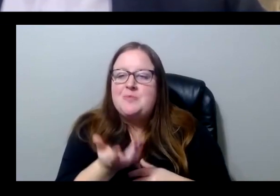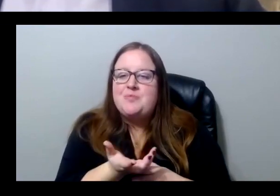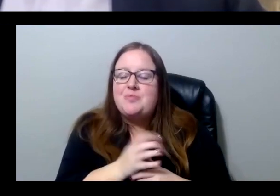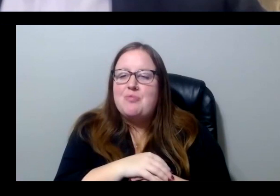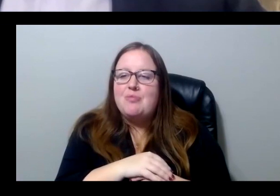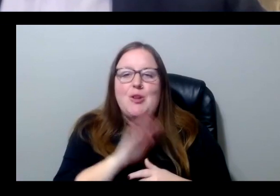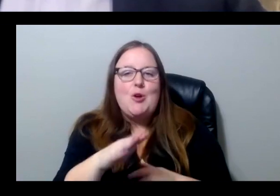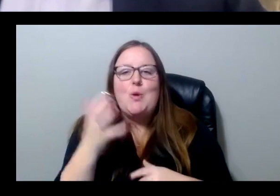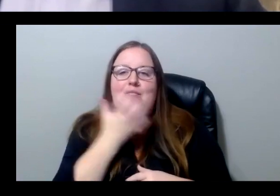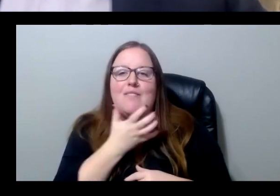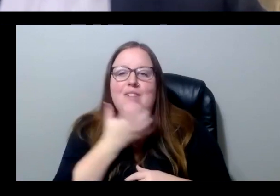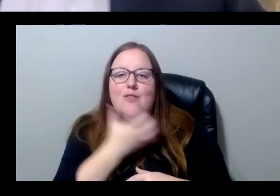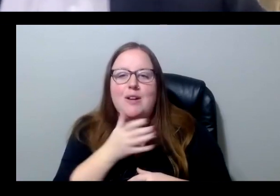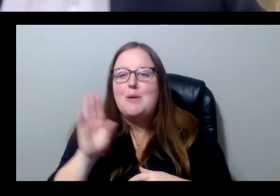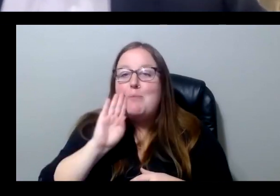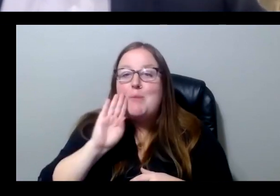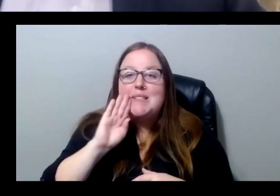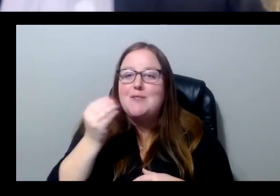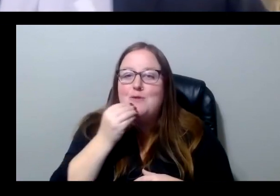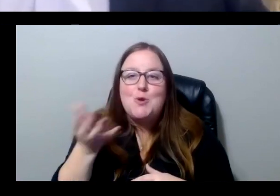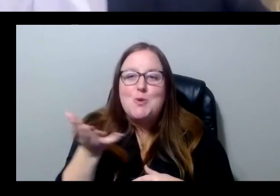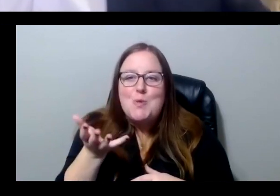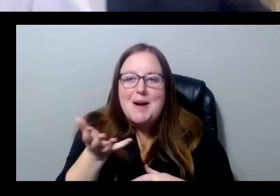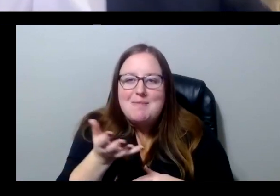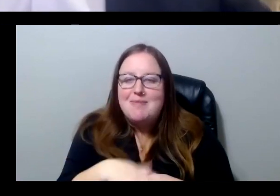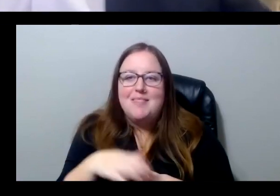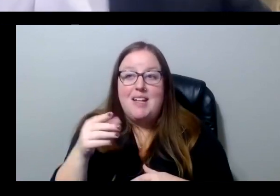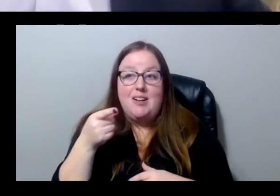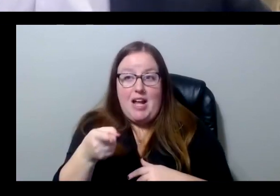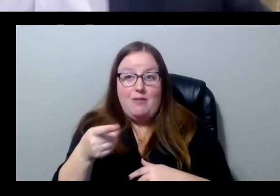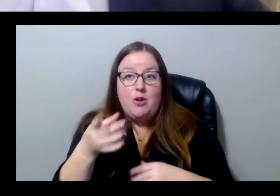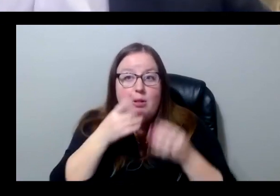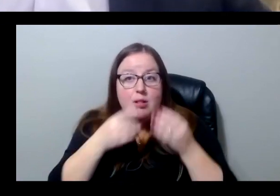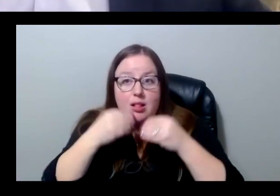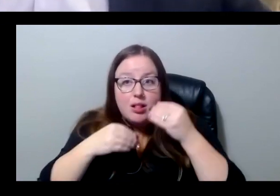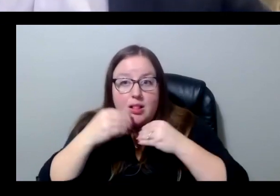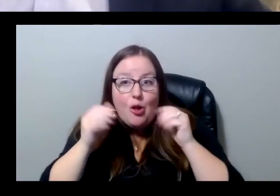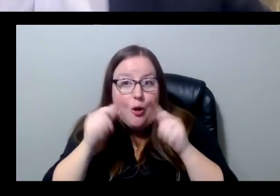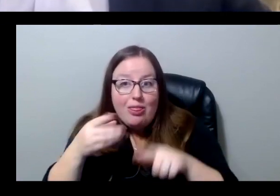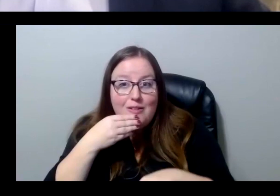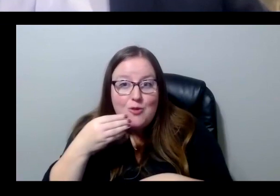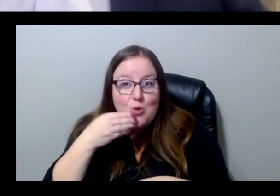and Dennis are put into Ternopolye. And